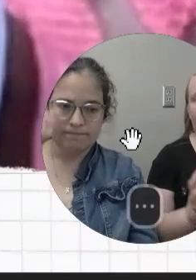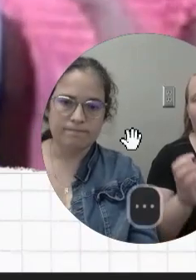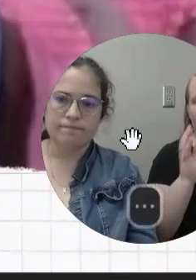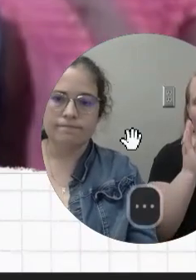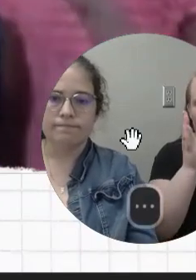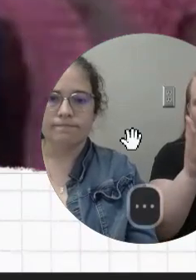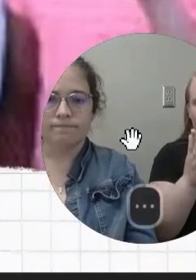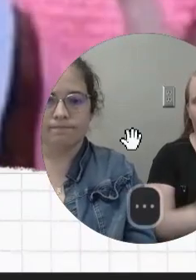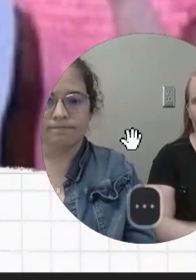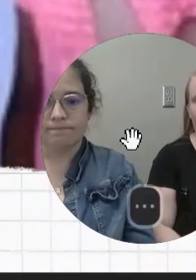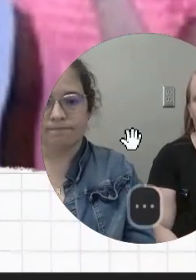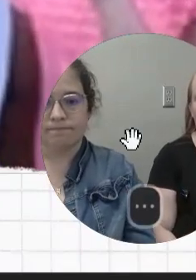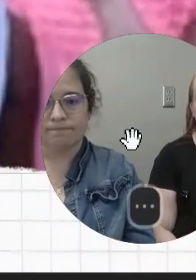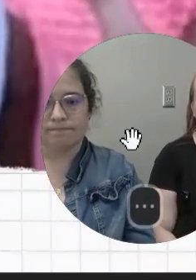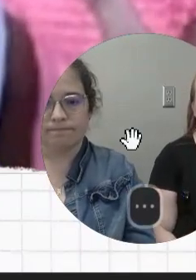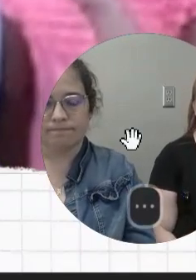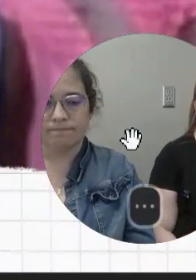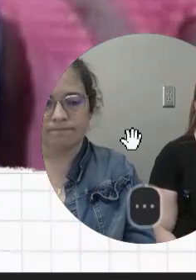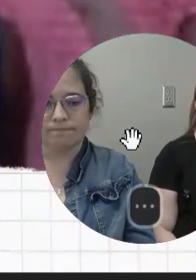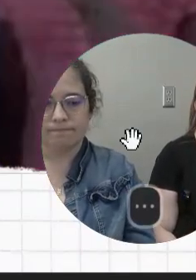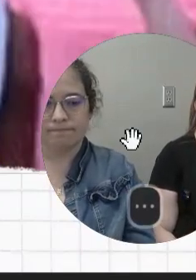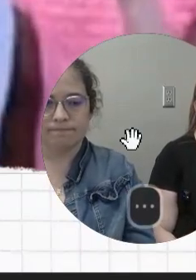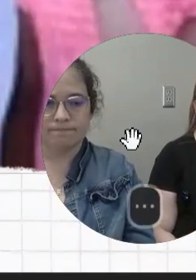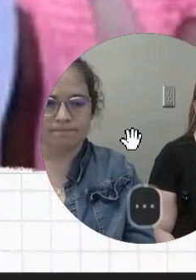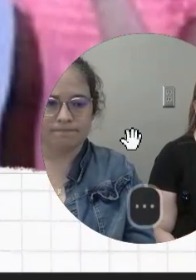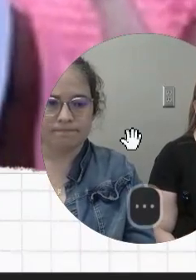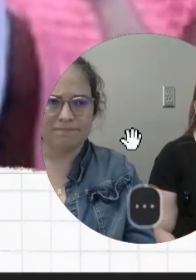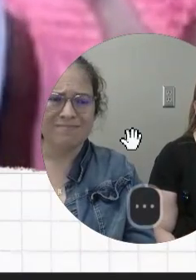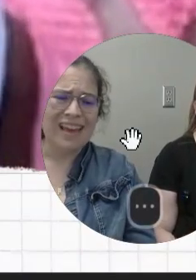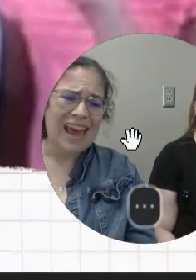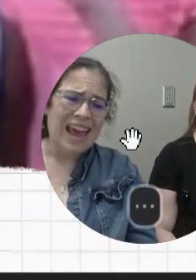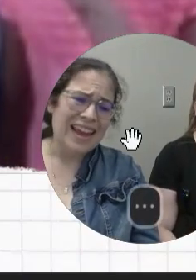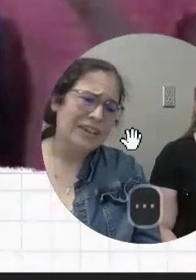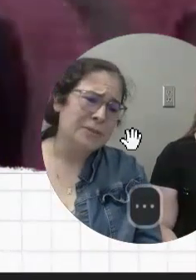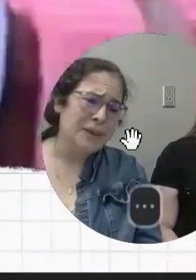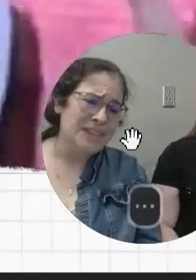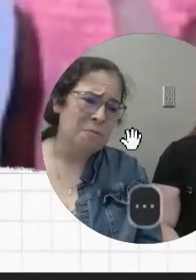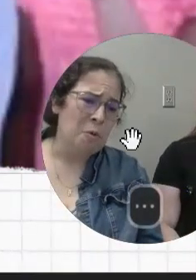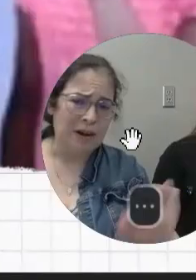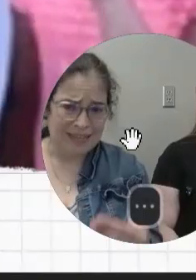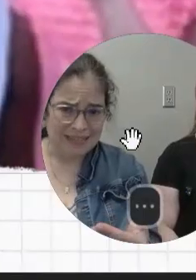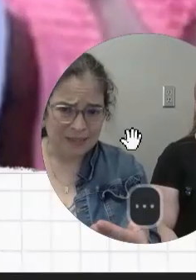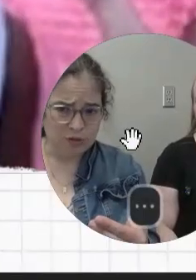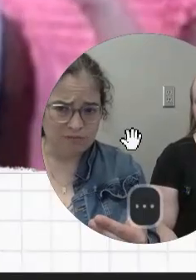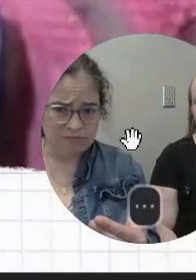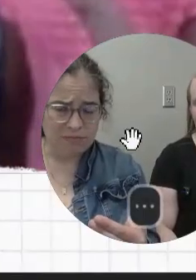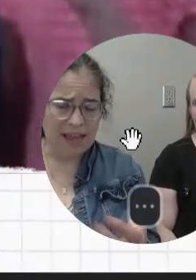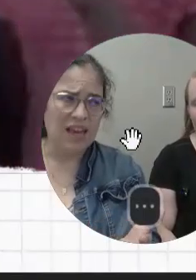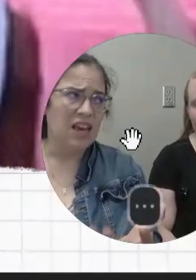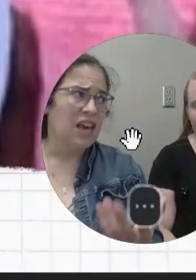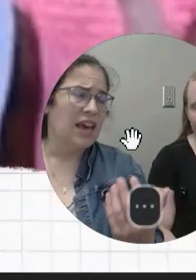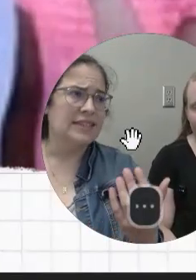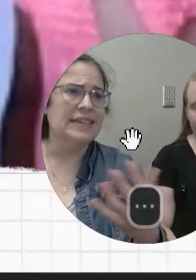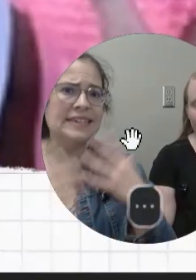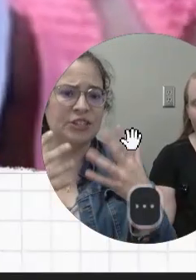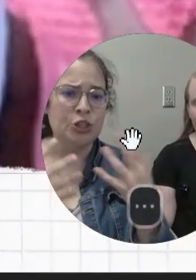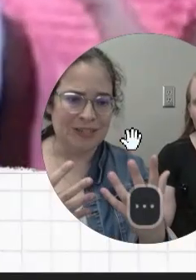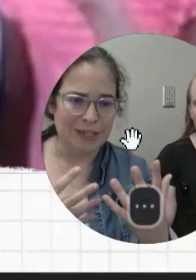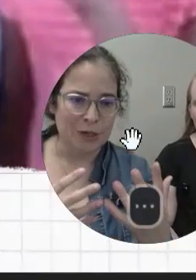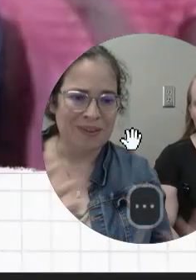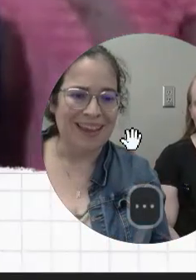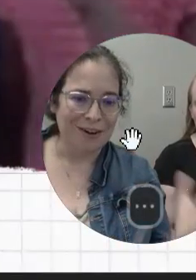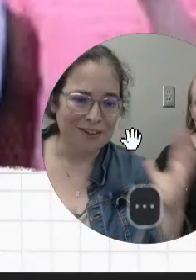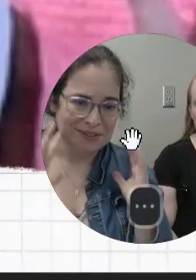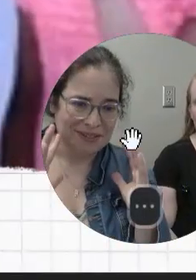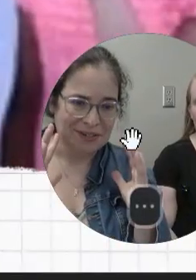on. Well, they still have to filter some, but they are able to focus on you as you're speaking. And it just makes it more accessible. Yeah.